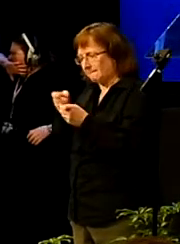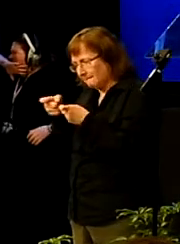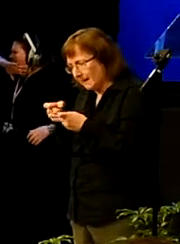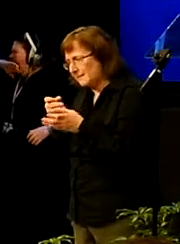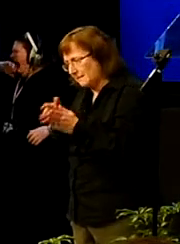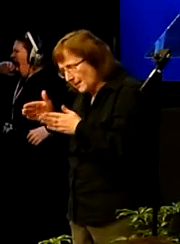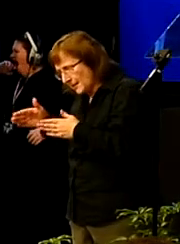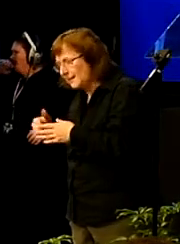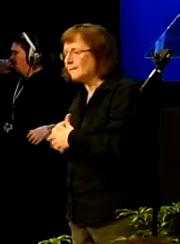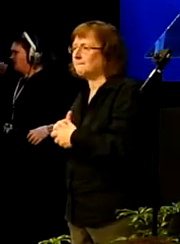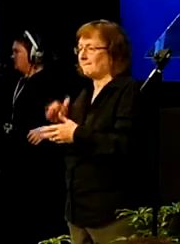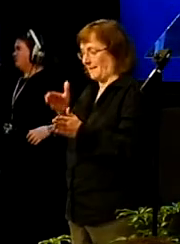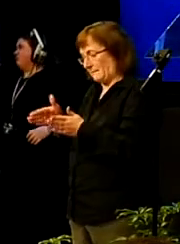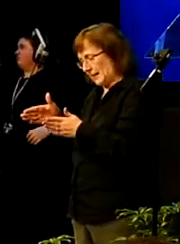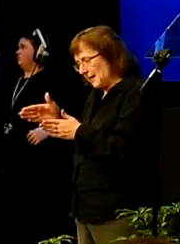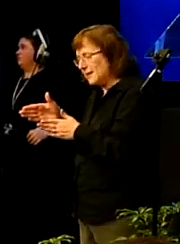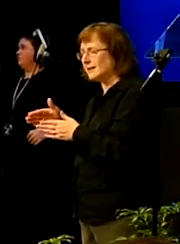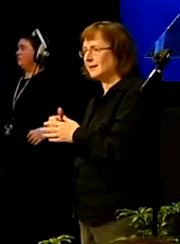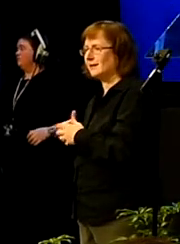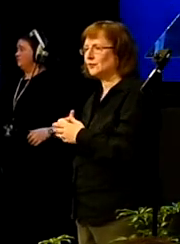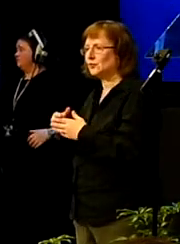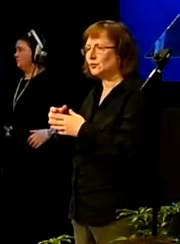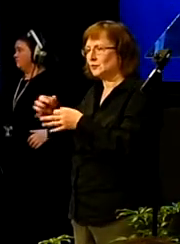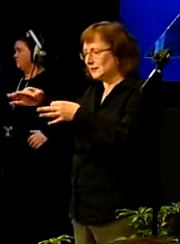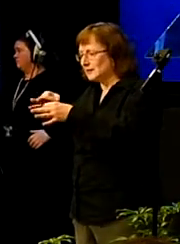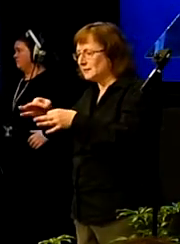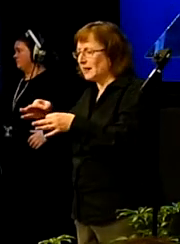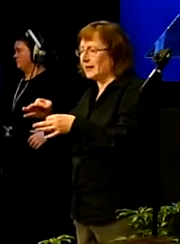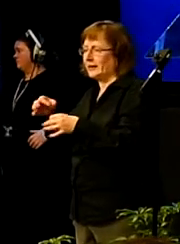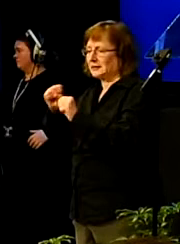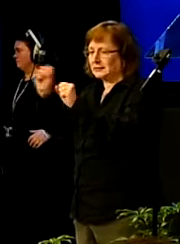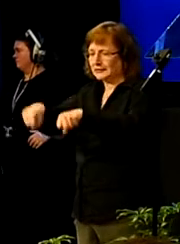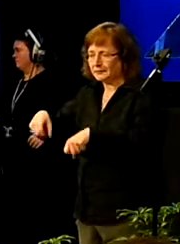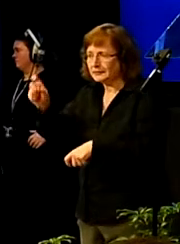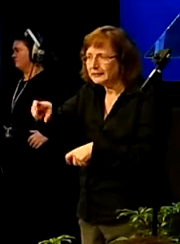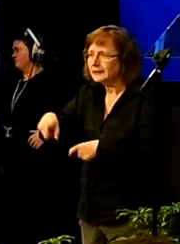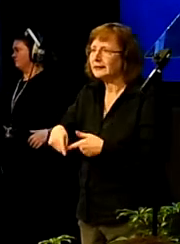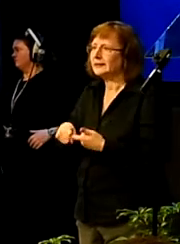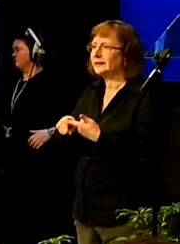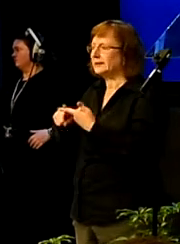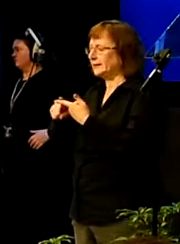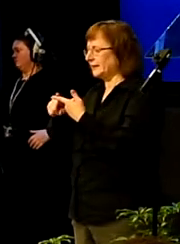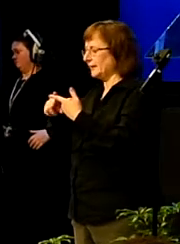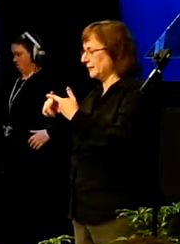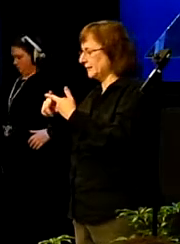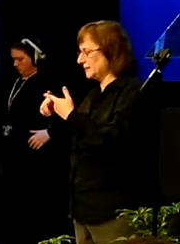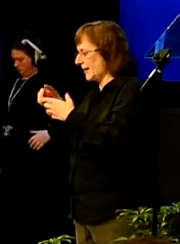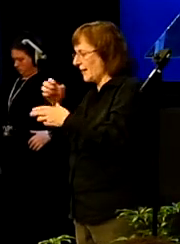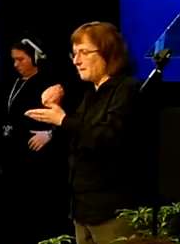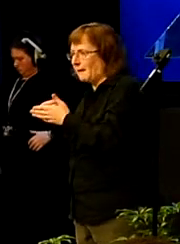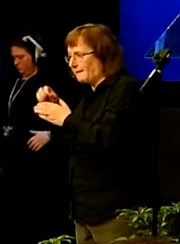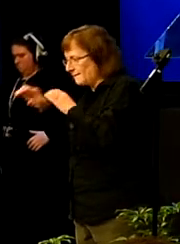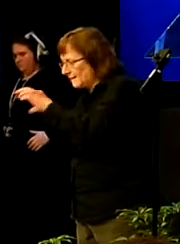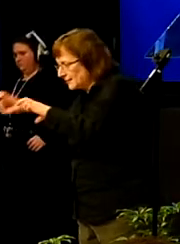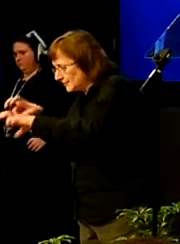system. And this plan will detail system needs, prioritize critical investments, and enable us